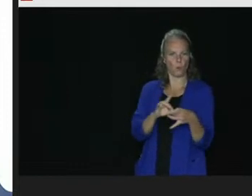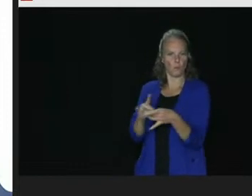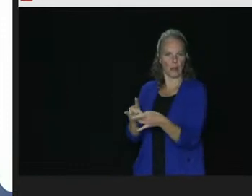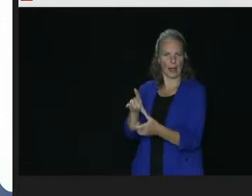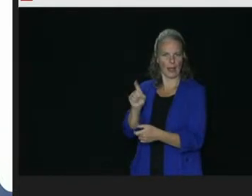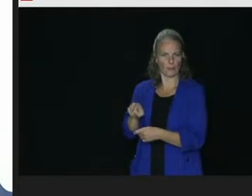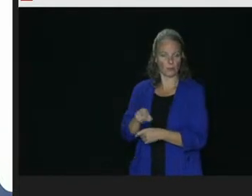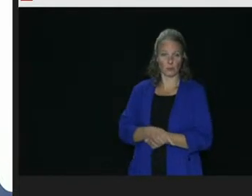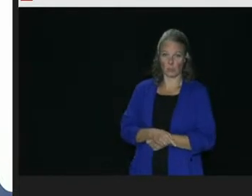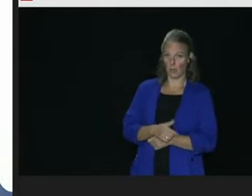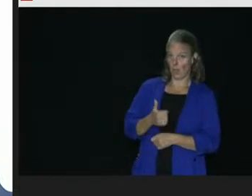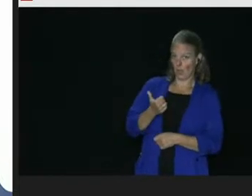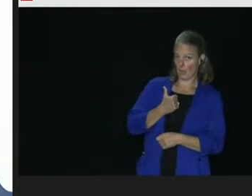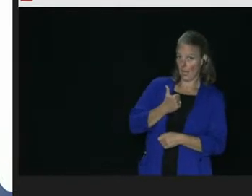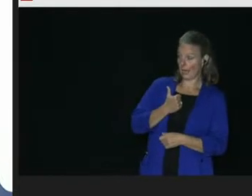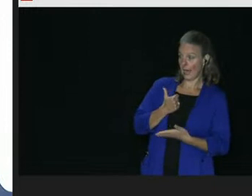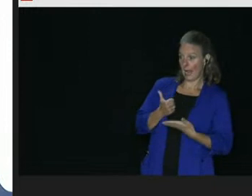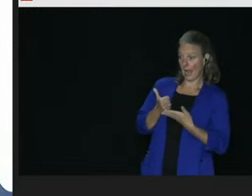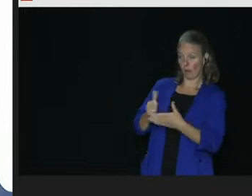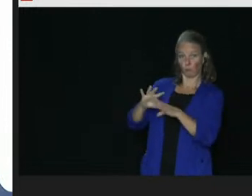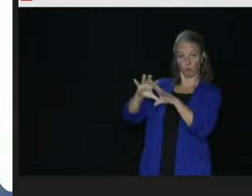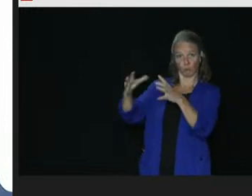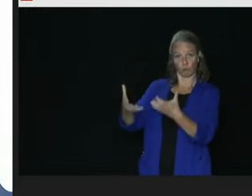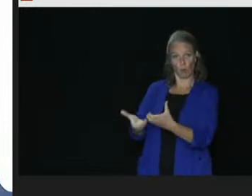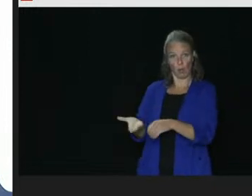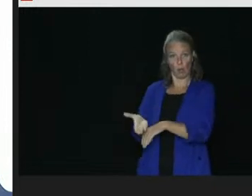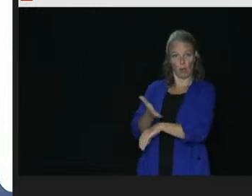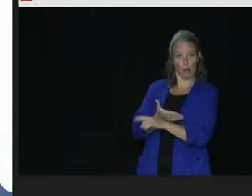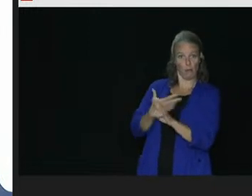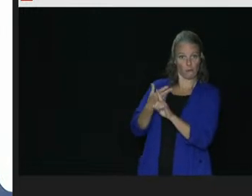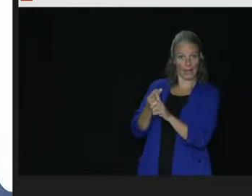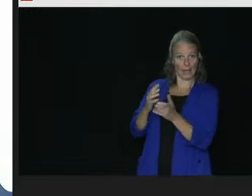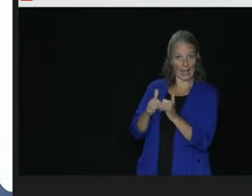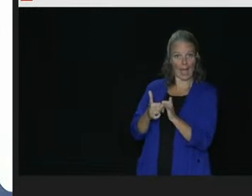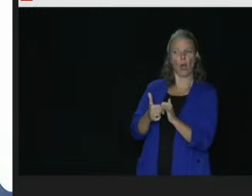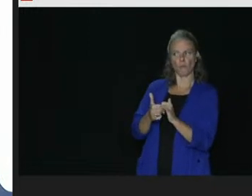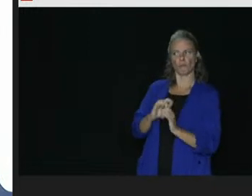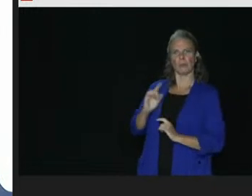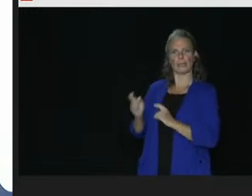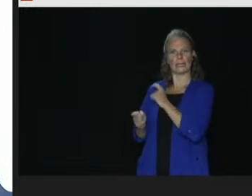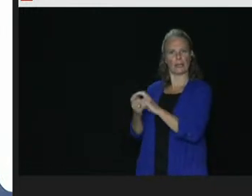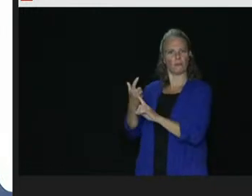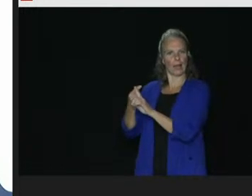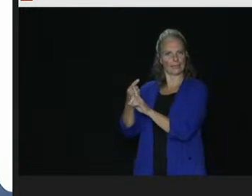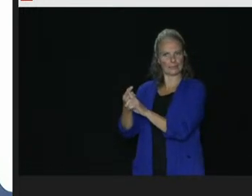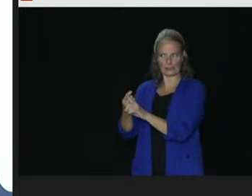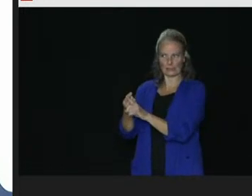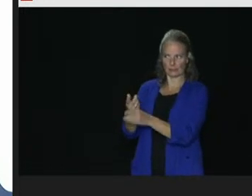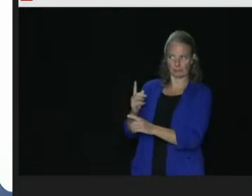the international effort by sharing vaccines with other countries, for example.